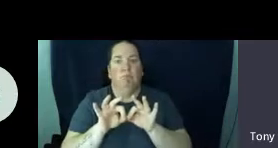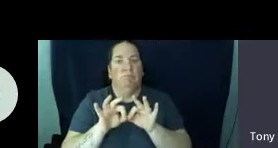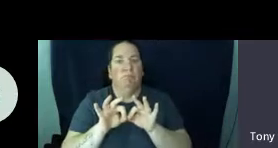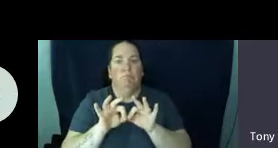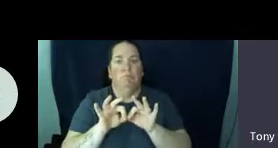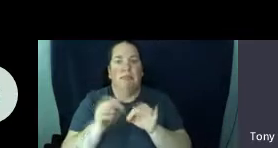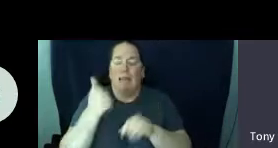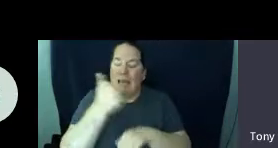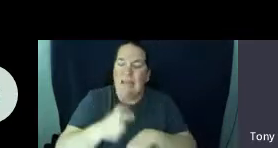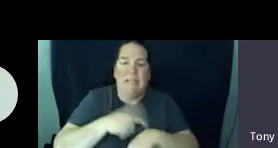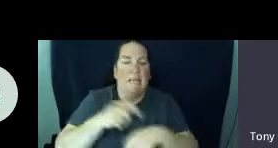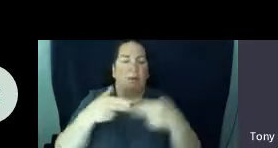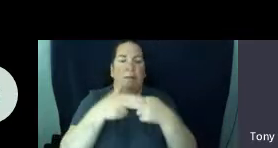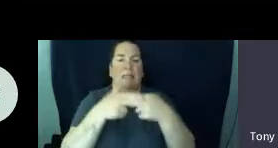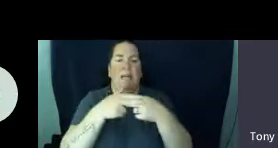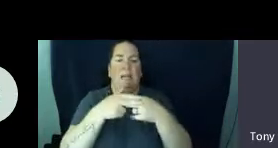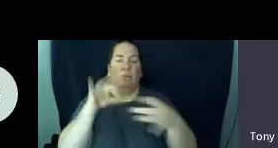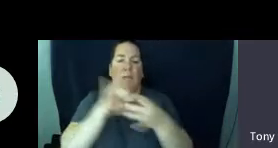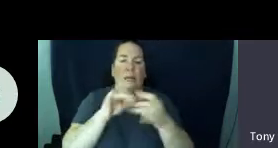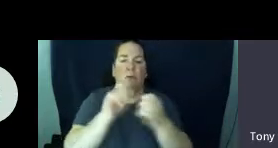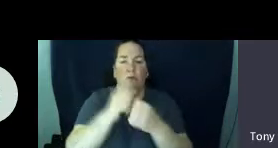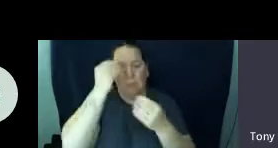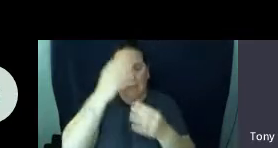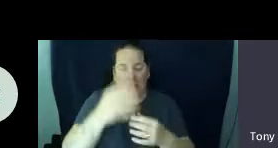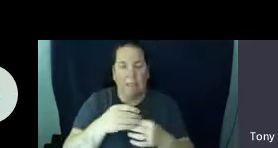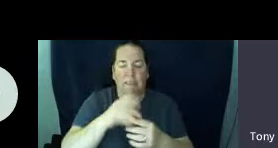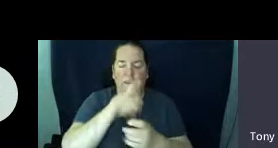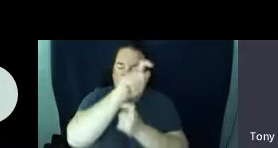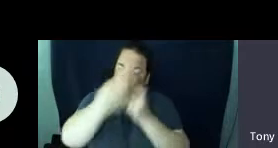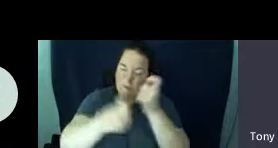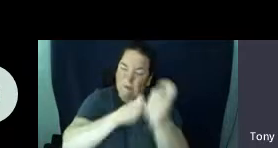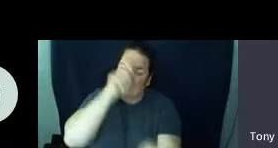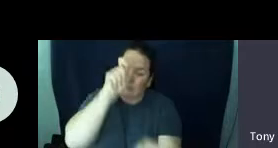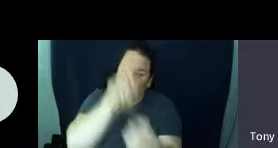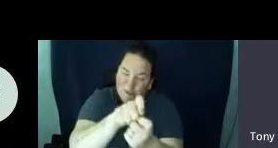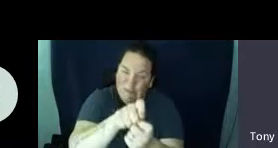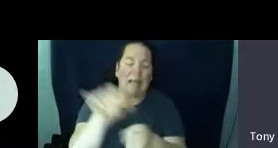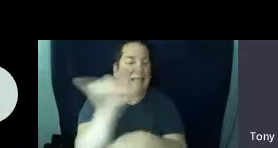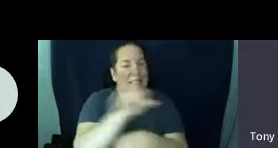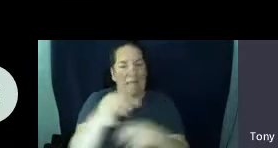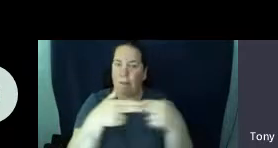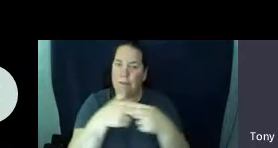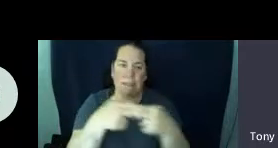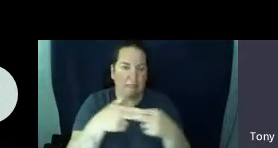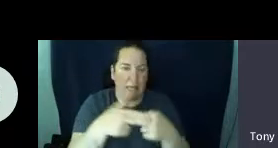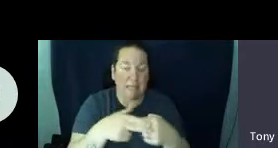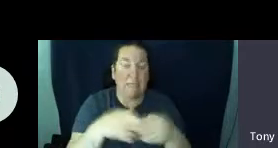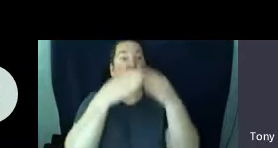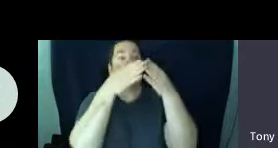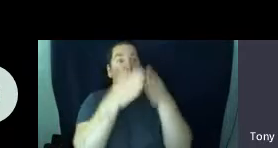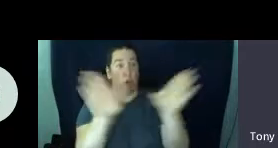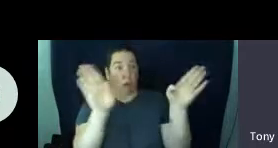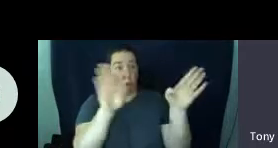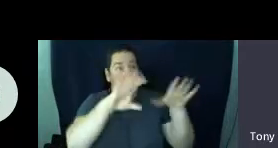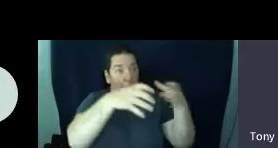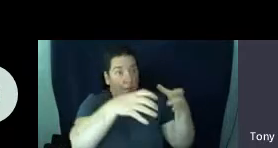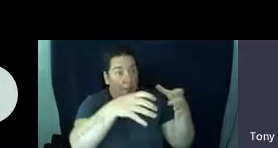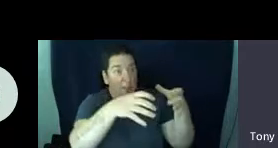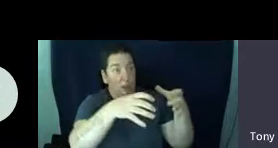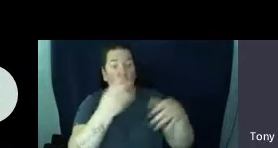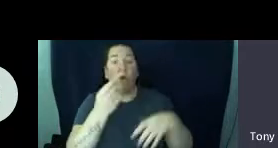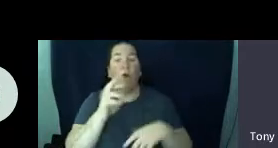we have a slide on data is be explicit in that same slide, whether this is general population and